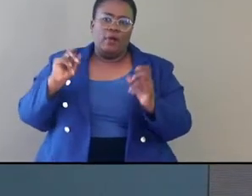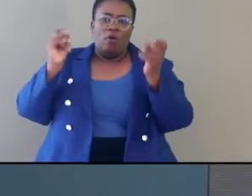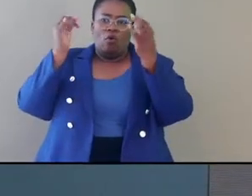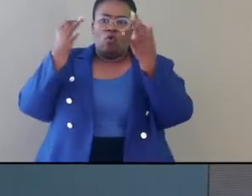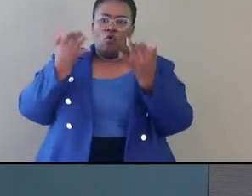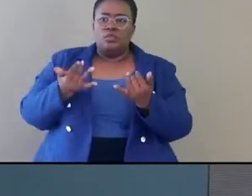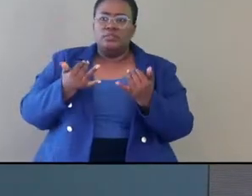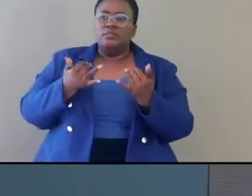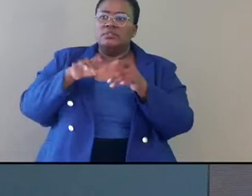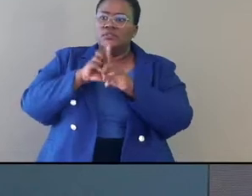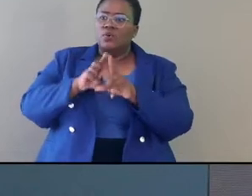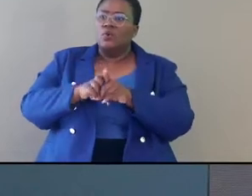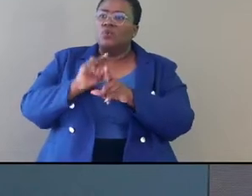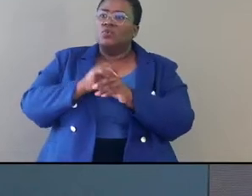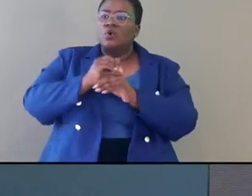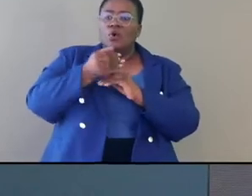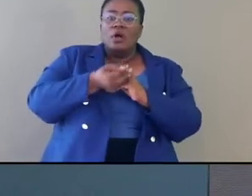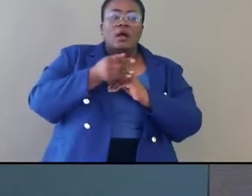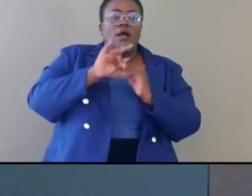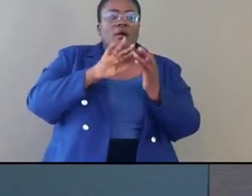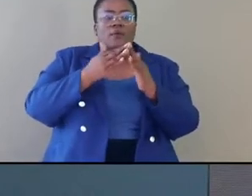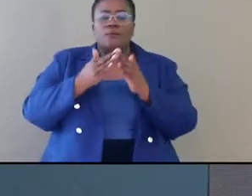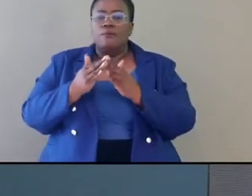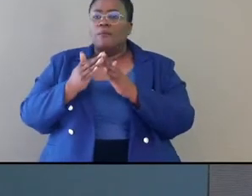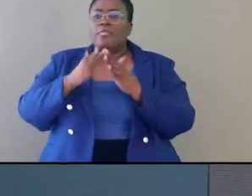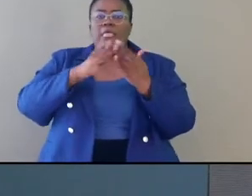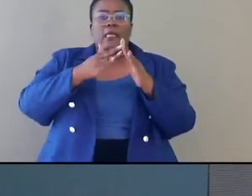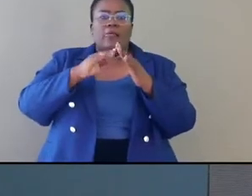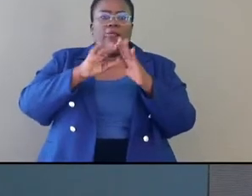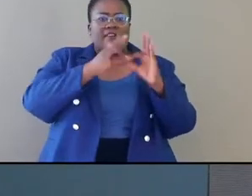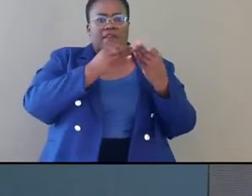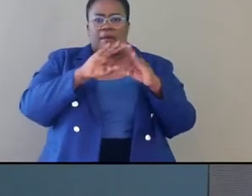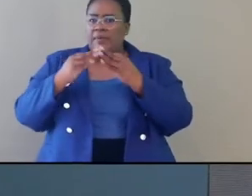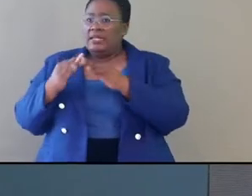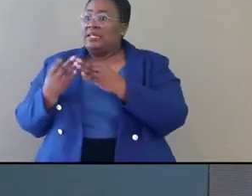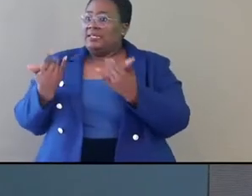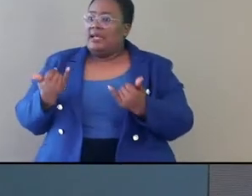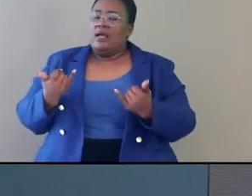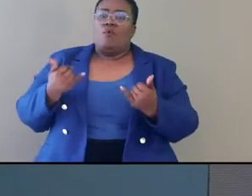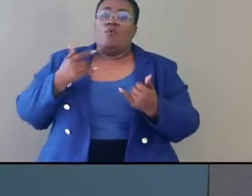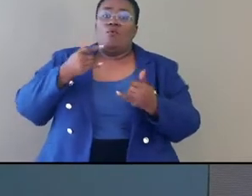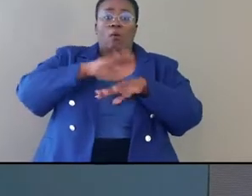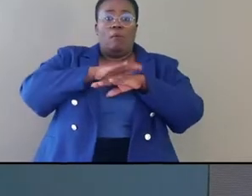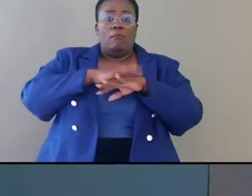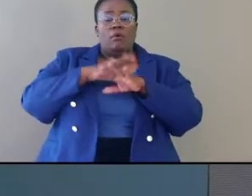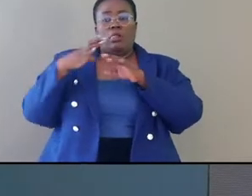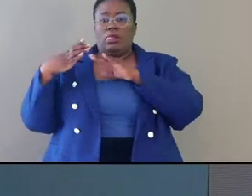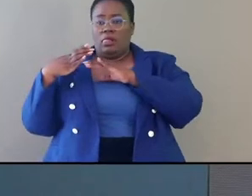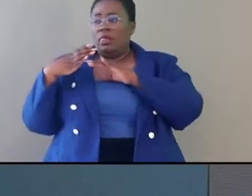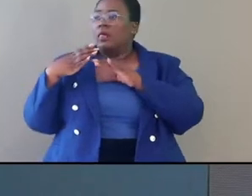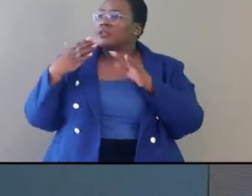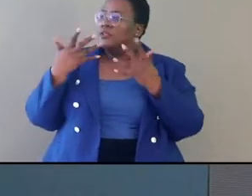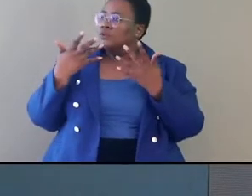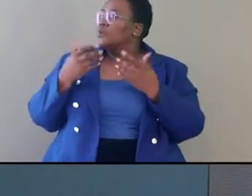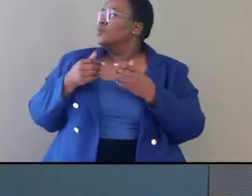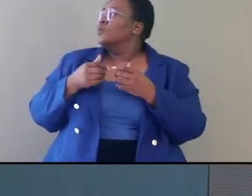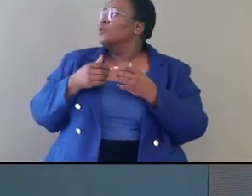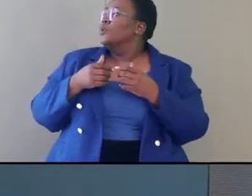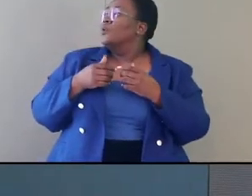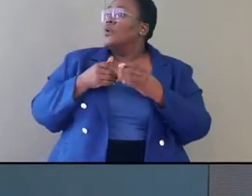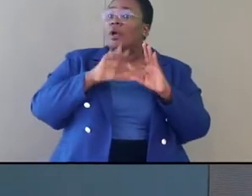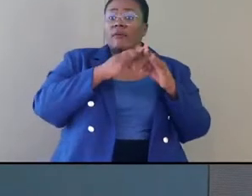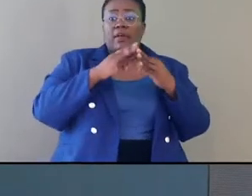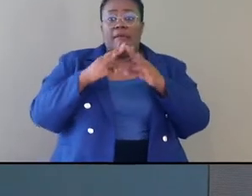shouldered by households so that's one of our critical analysis points to say that the consequences are households are the ones